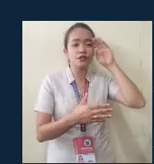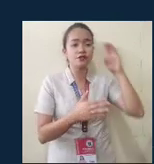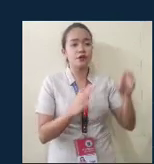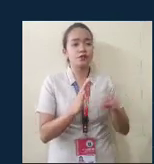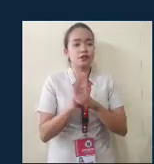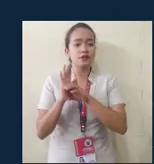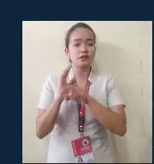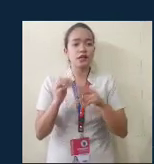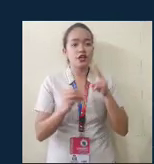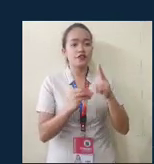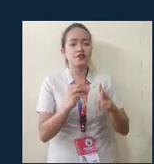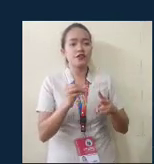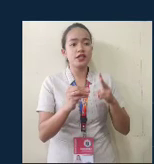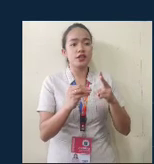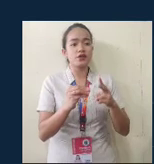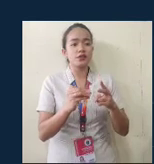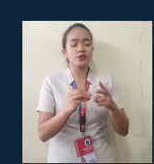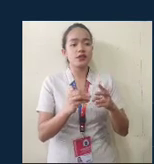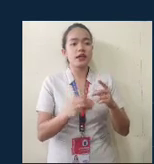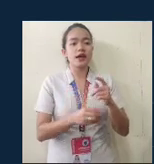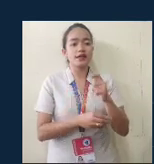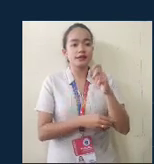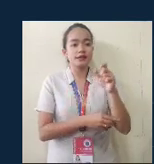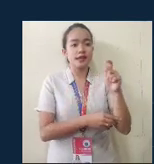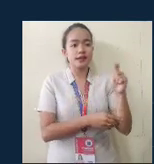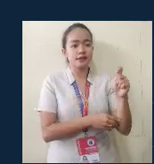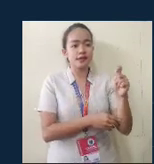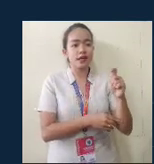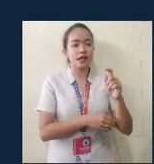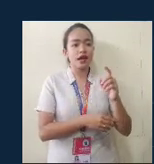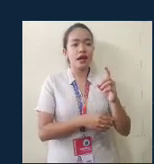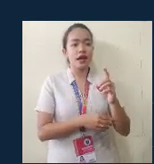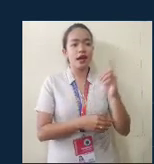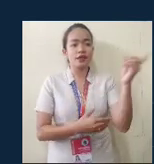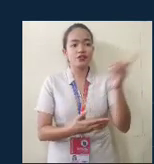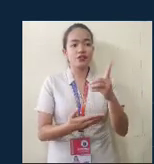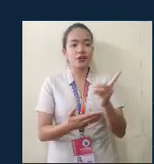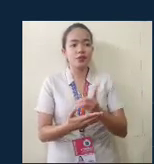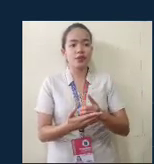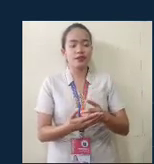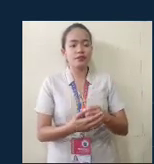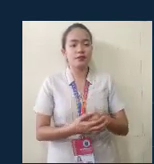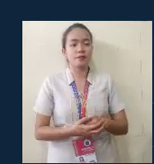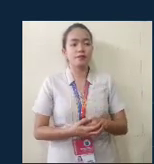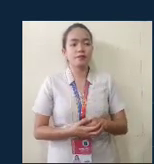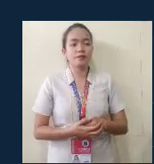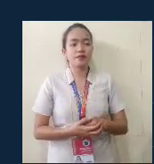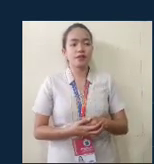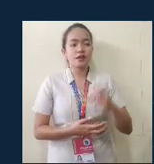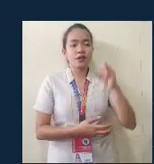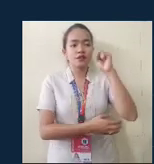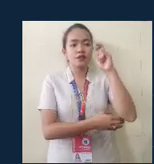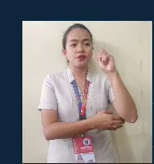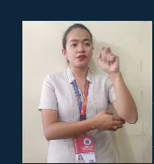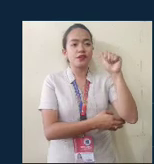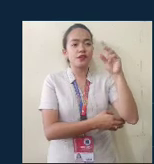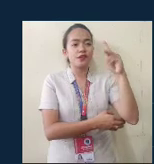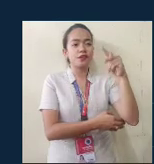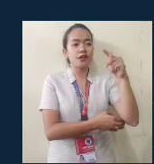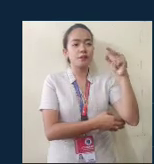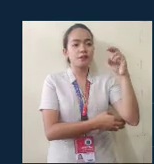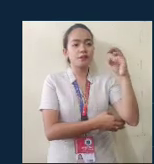photos, videos, text, and drawings. Snapchat is a multimedia messaging